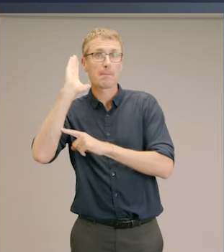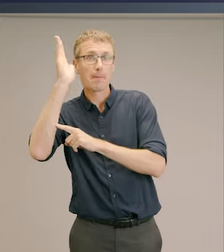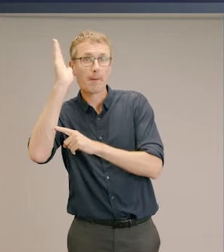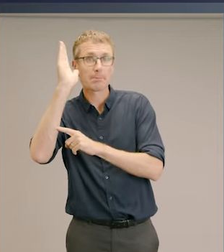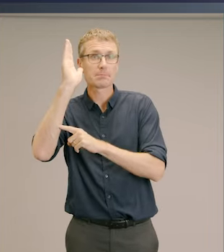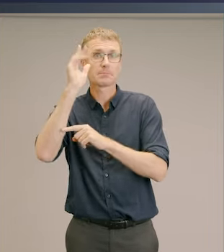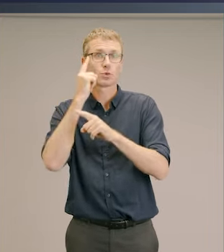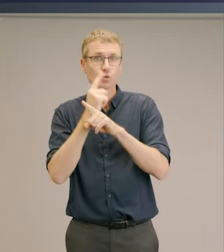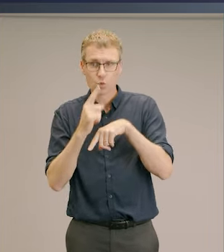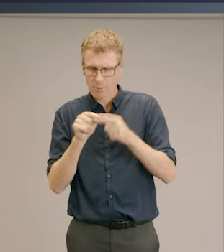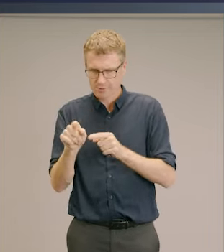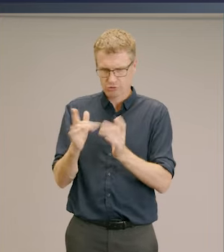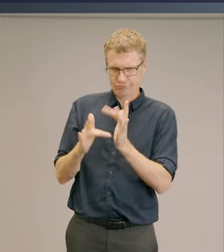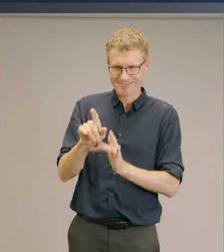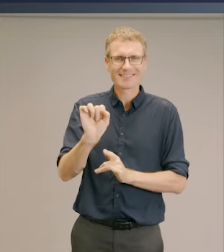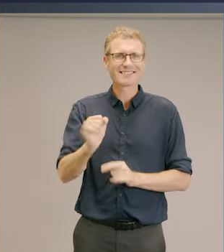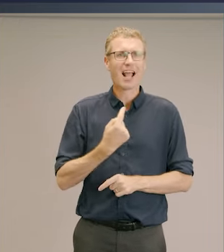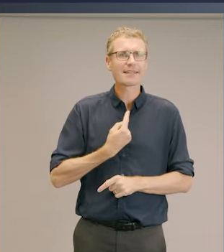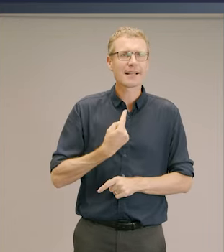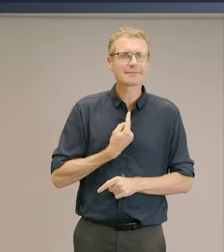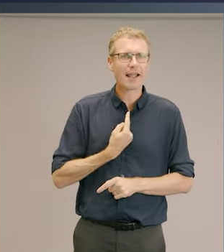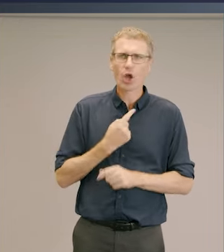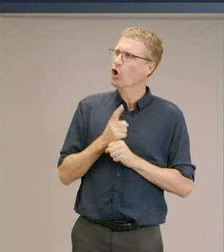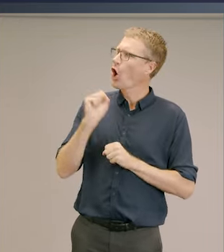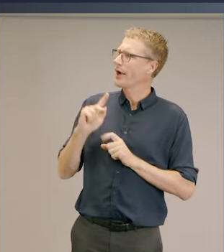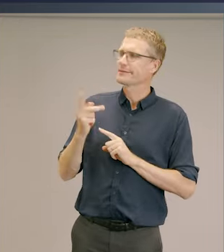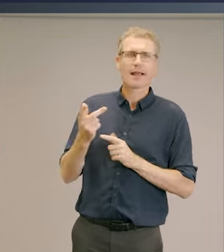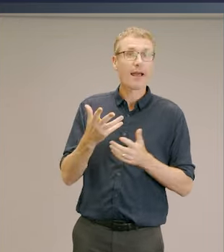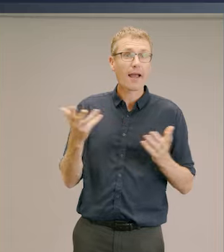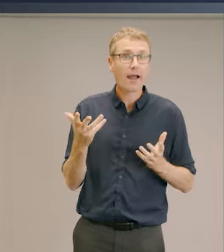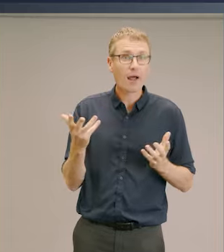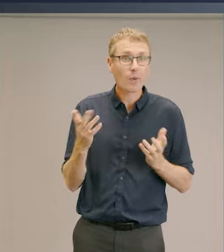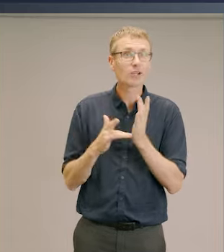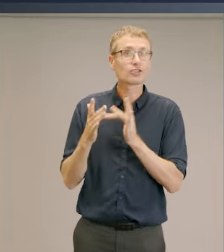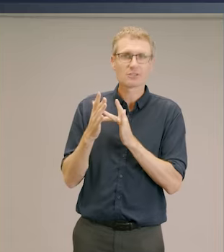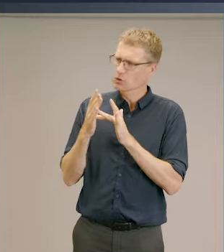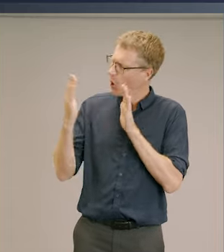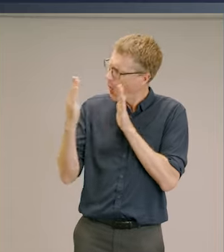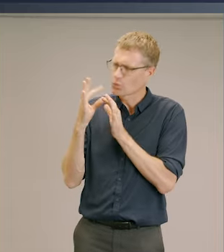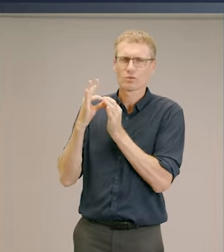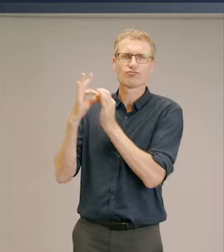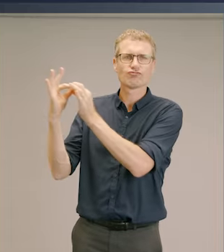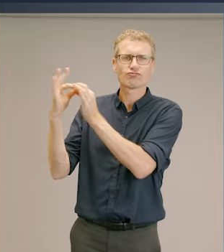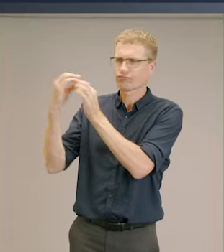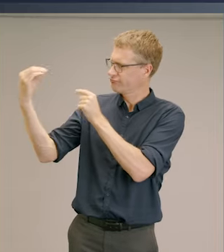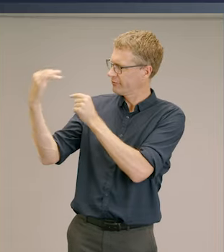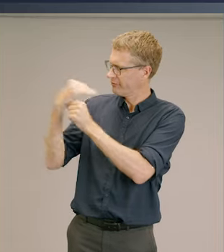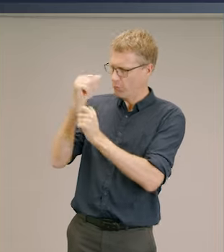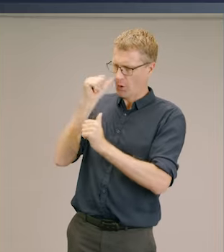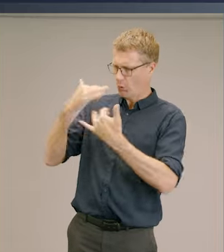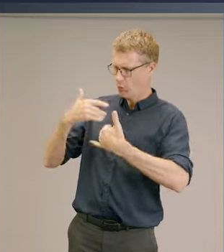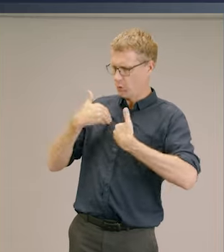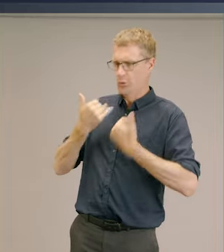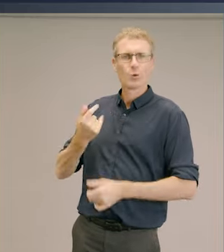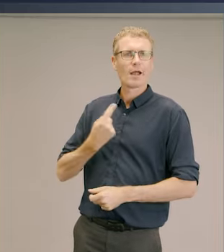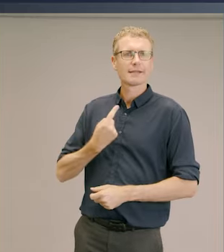how Jesus formed his identity as God's Son out of intimacy with his Heavenly Father. Like that was a whole